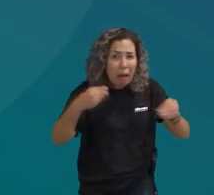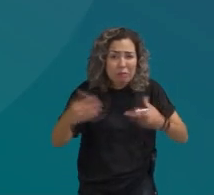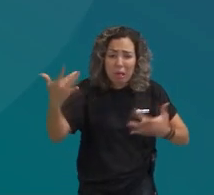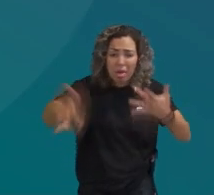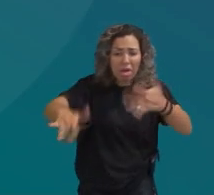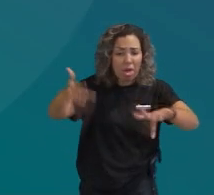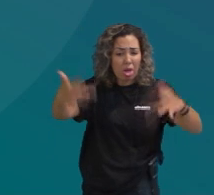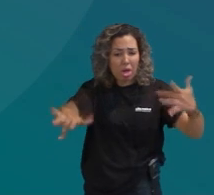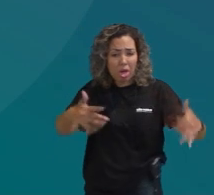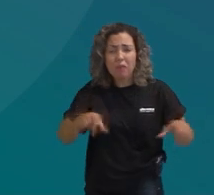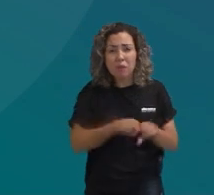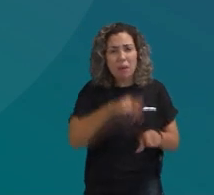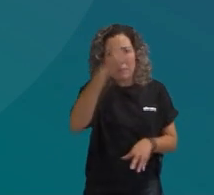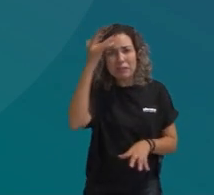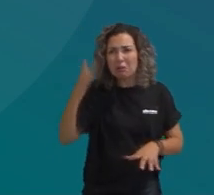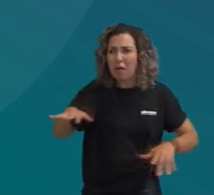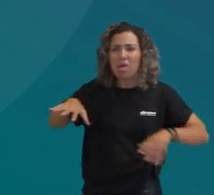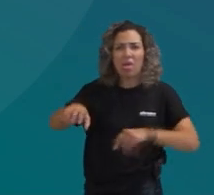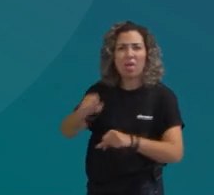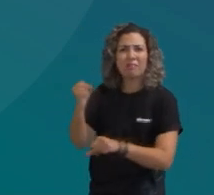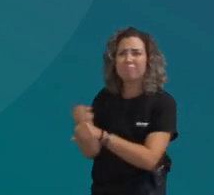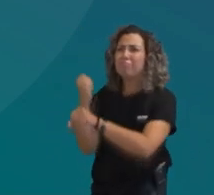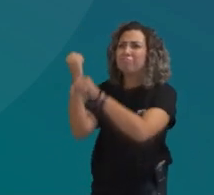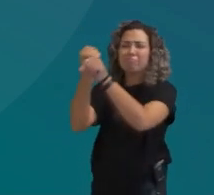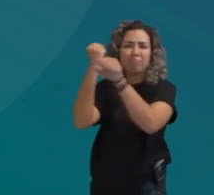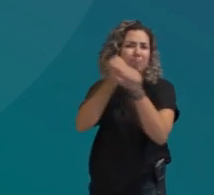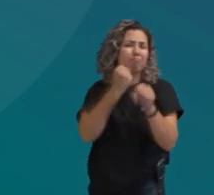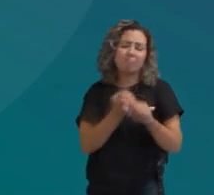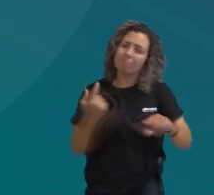lack of basic sanitation, and